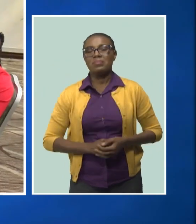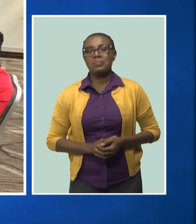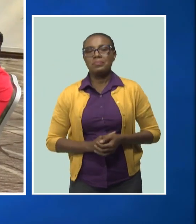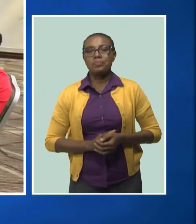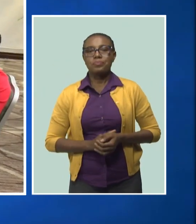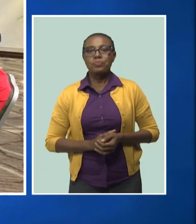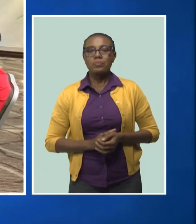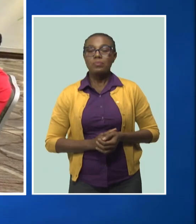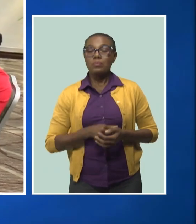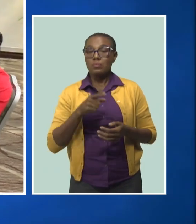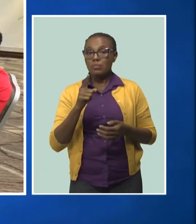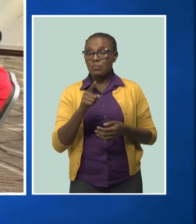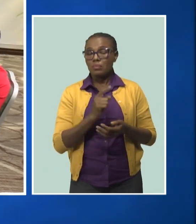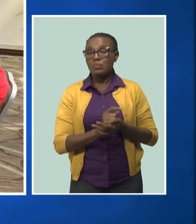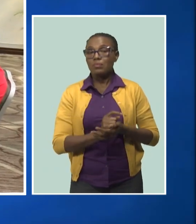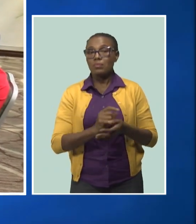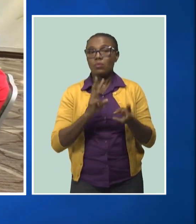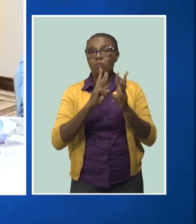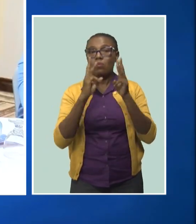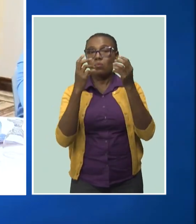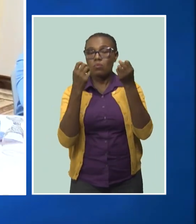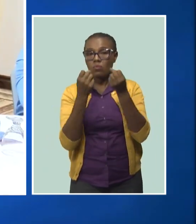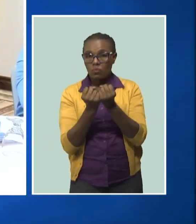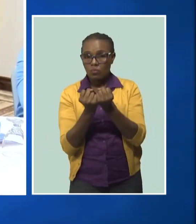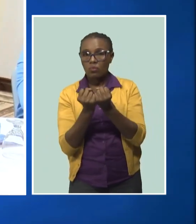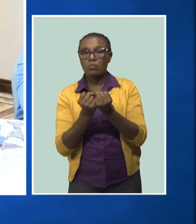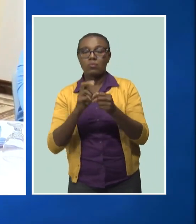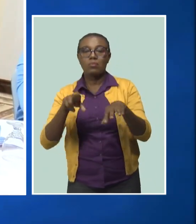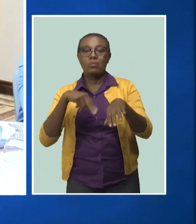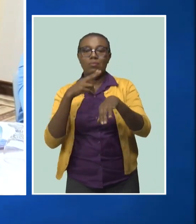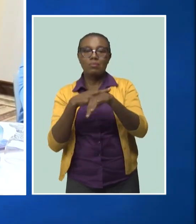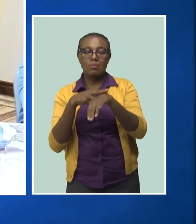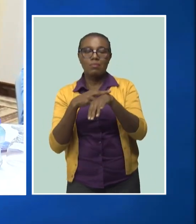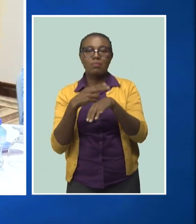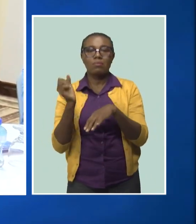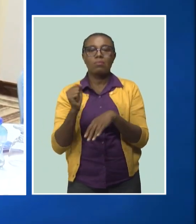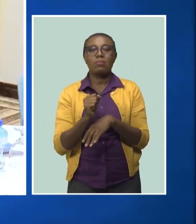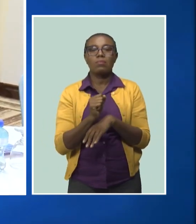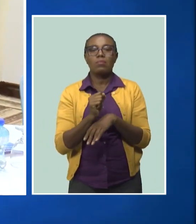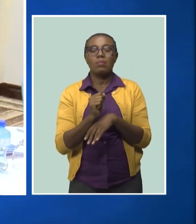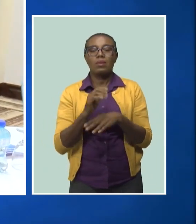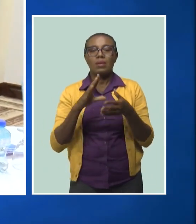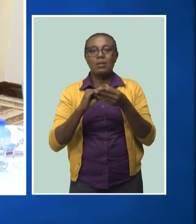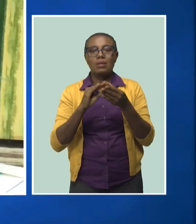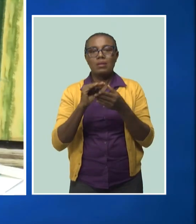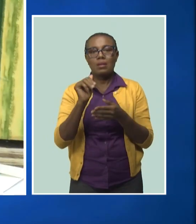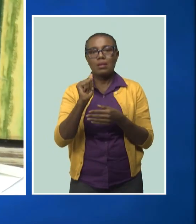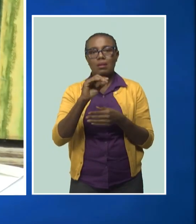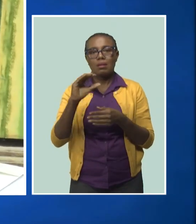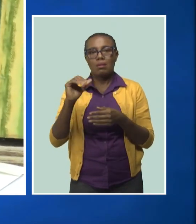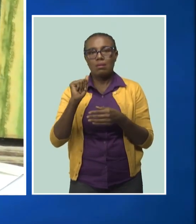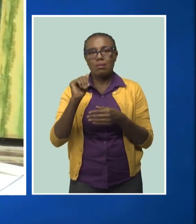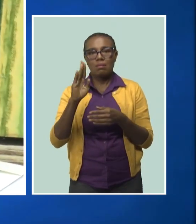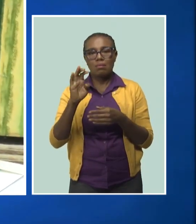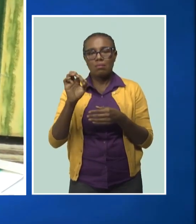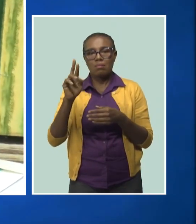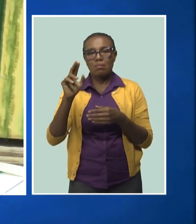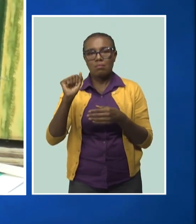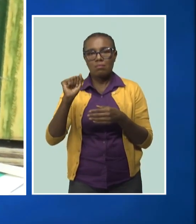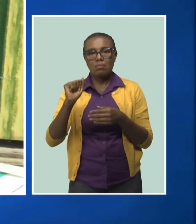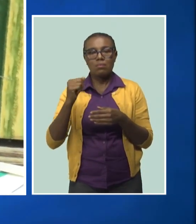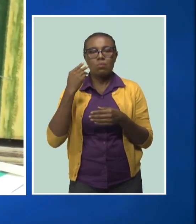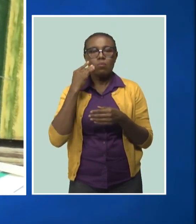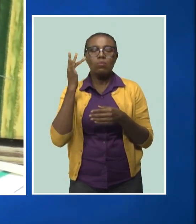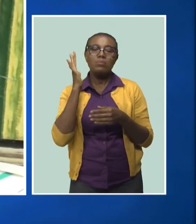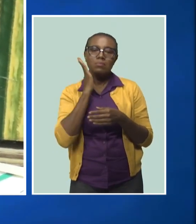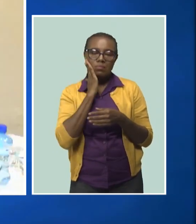The regional workshop on national frameworks on climate services in the Caribbean is being held at the Accra Beach Hotel. It is a collaboration